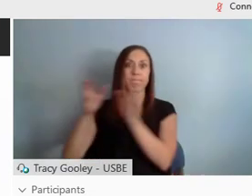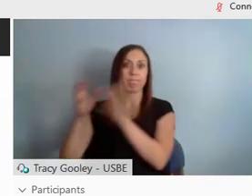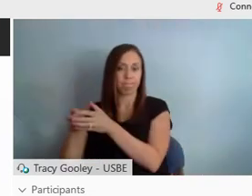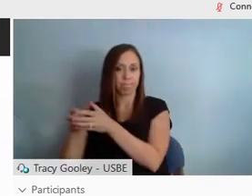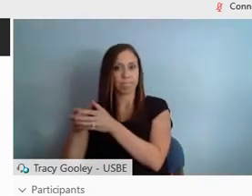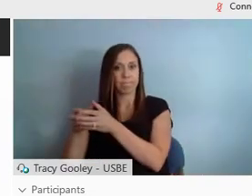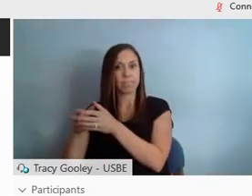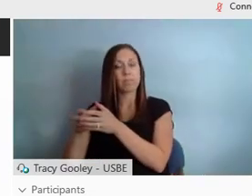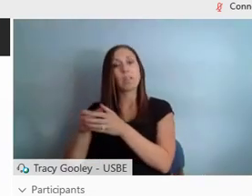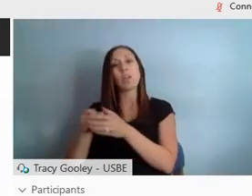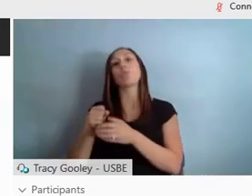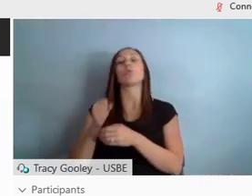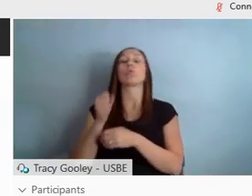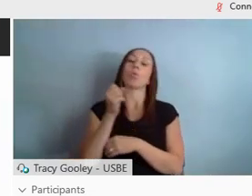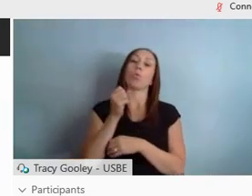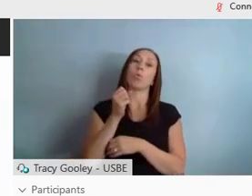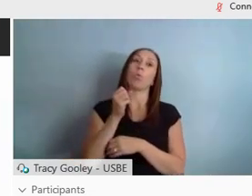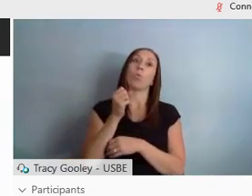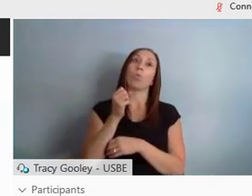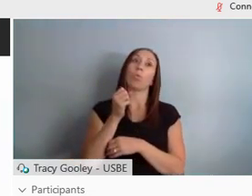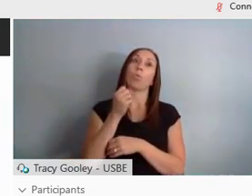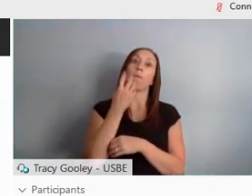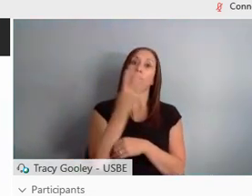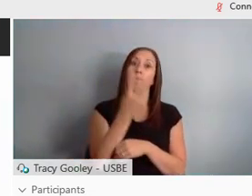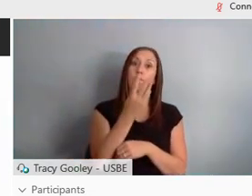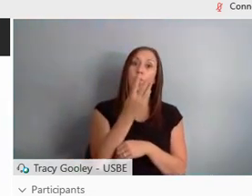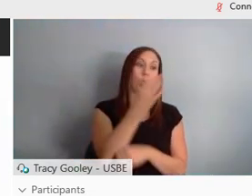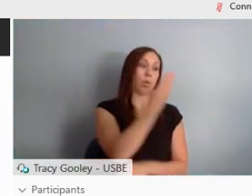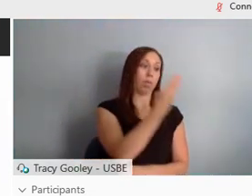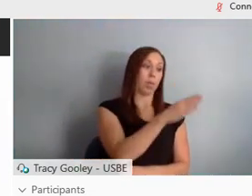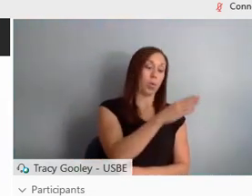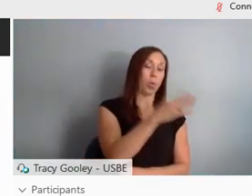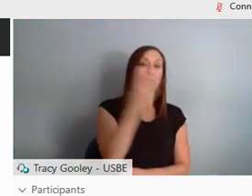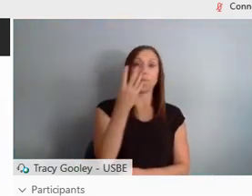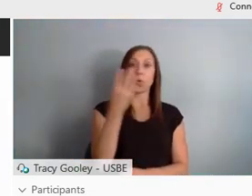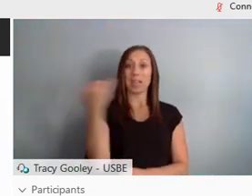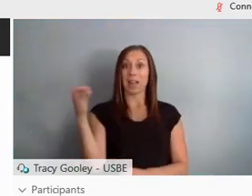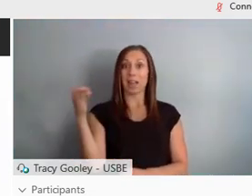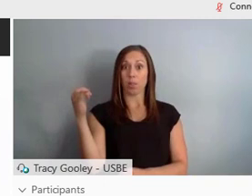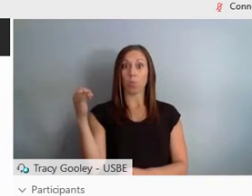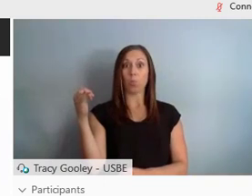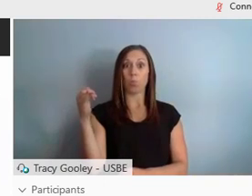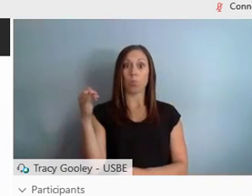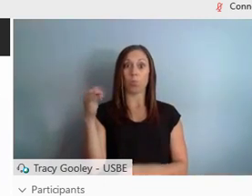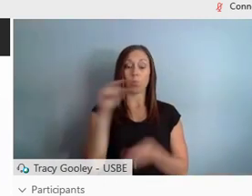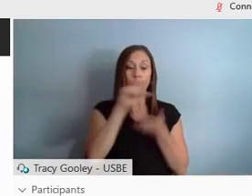are going to take 4 blue and 4 yellow manipulatives